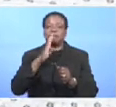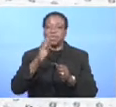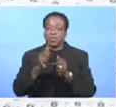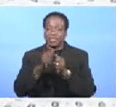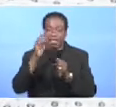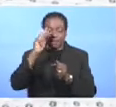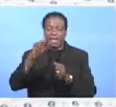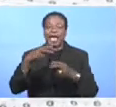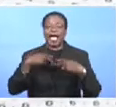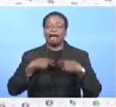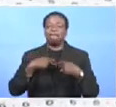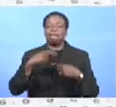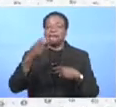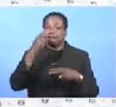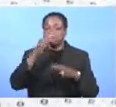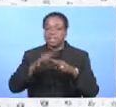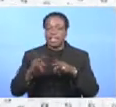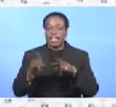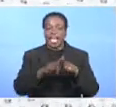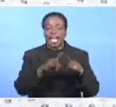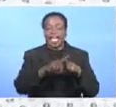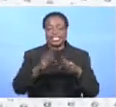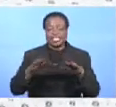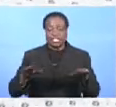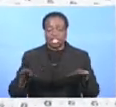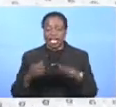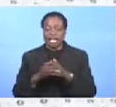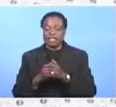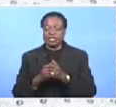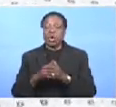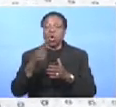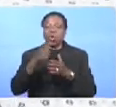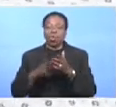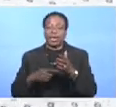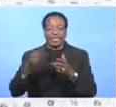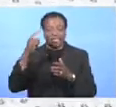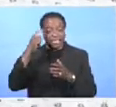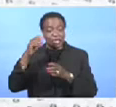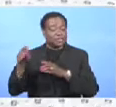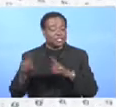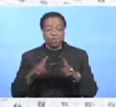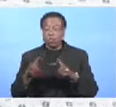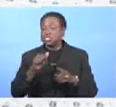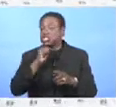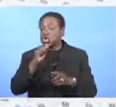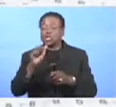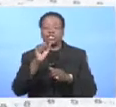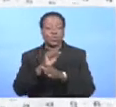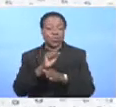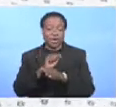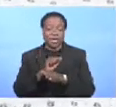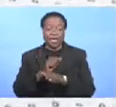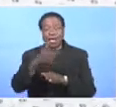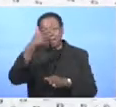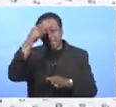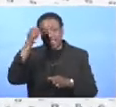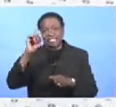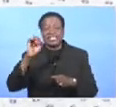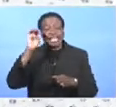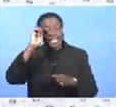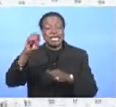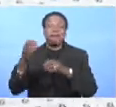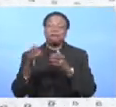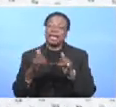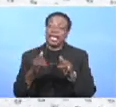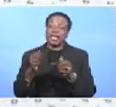And so I felt as though what he was doing wouldn't even work, because I found he spent just as much time playing with me and having fun with me as he